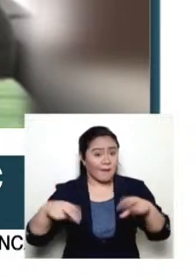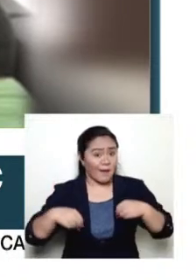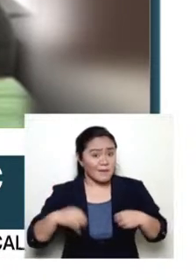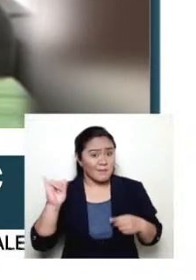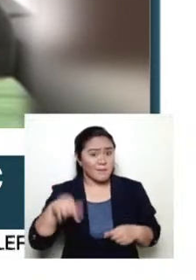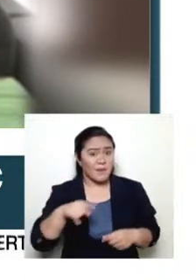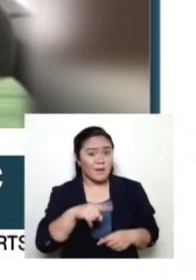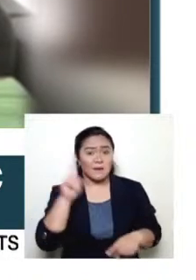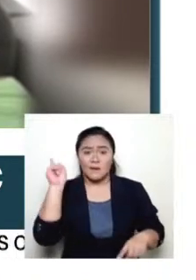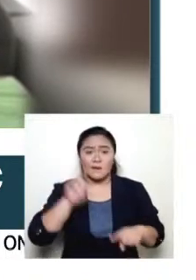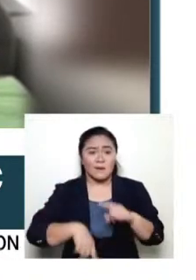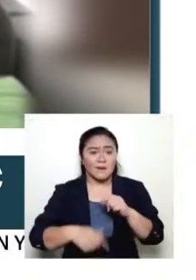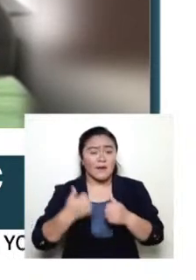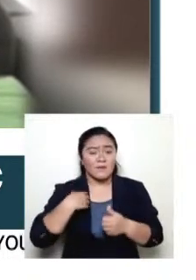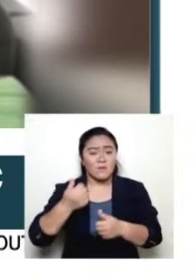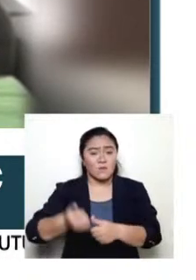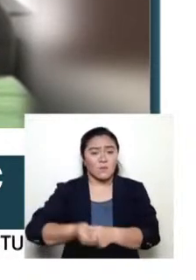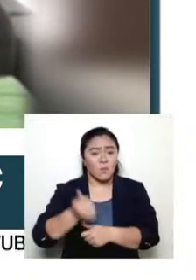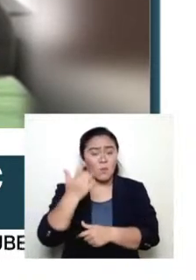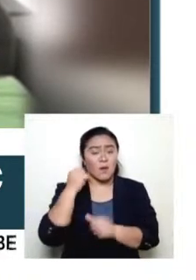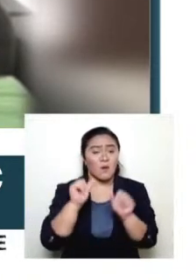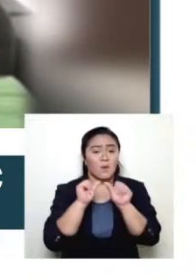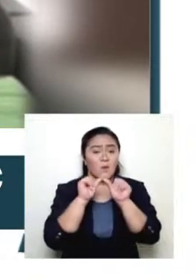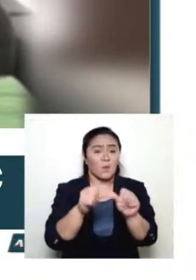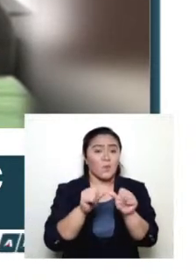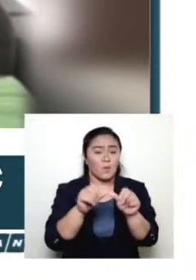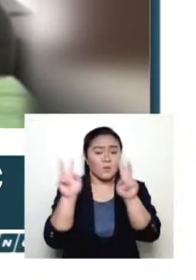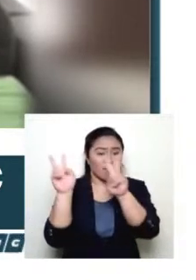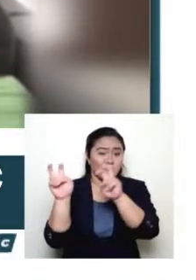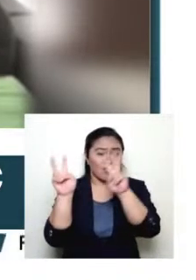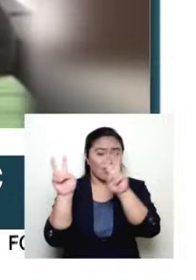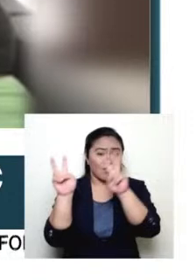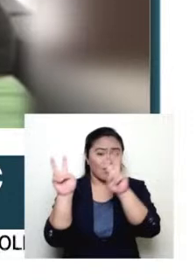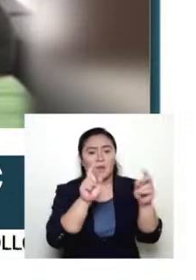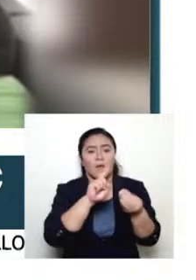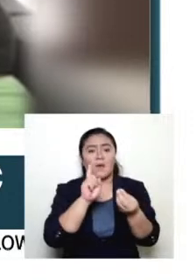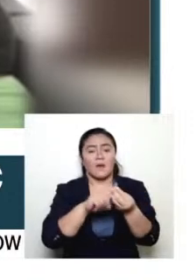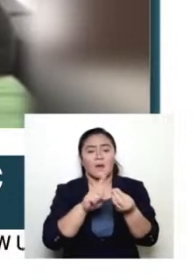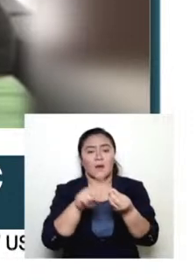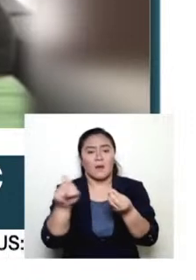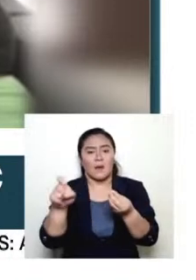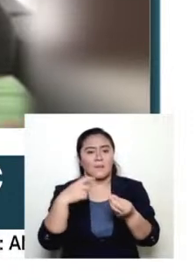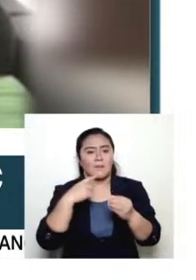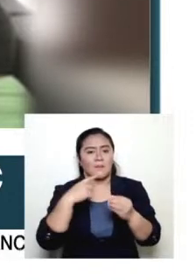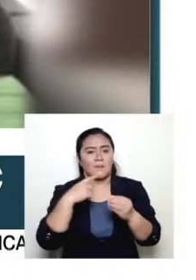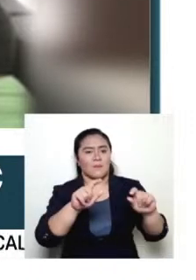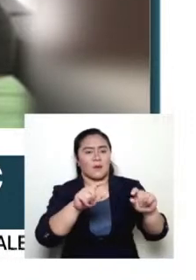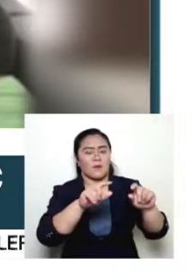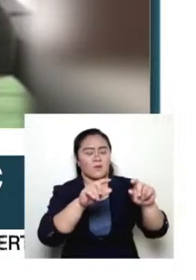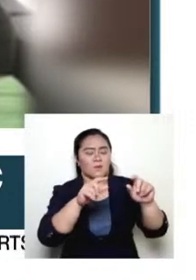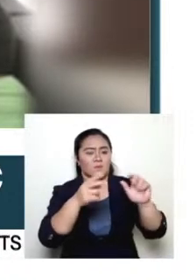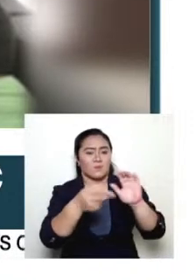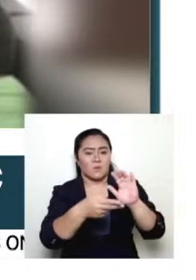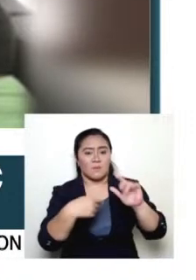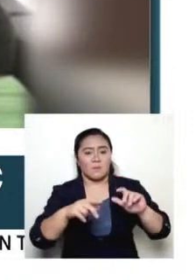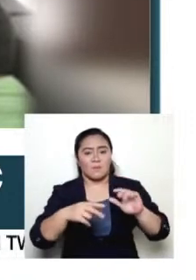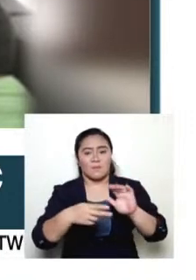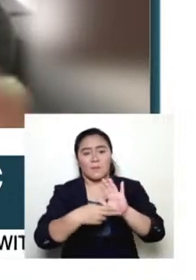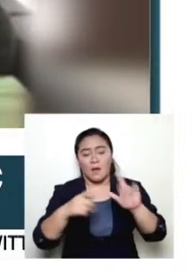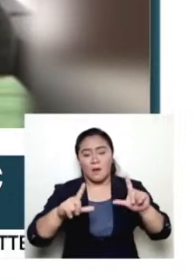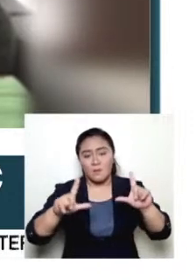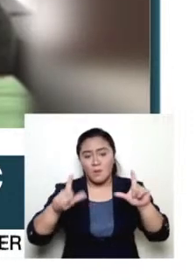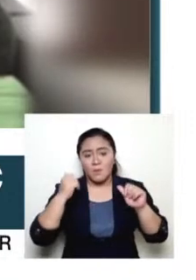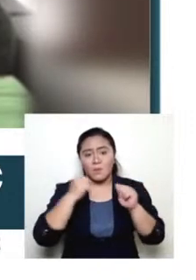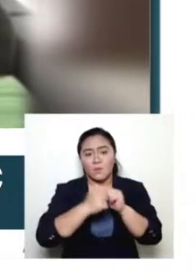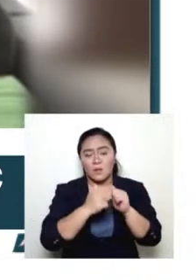this election if they continue to do this kind of besmirching reputations through the dangerous form of red tagging